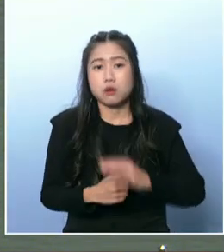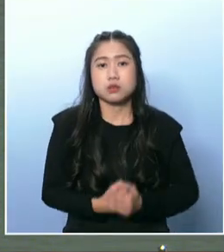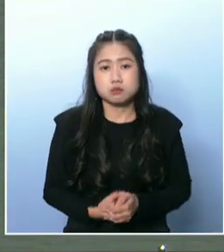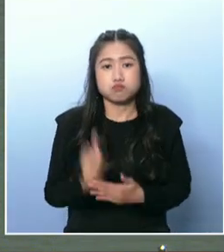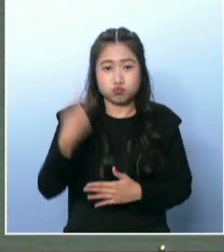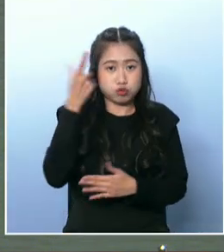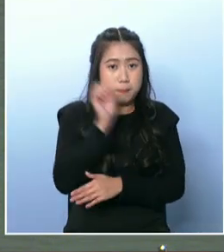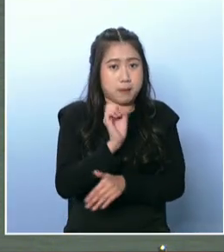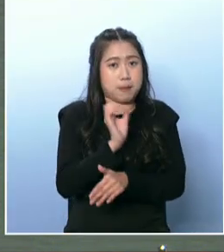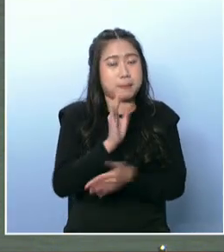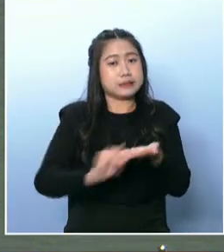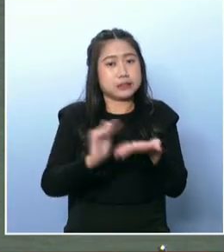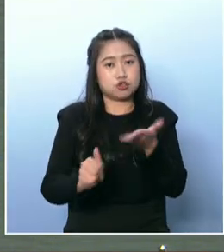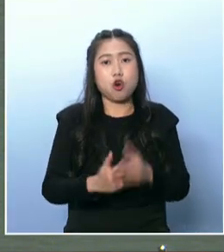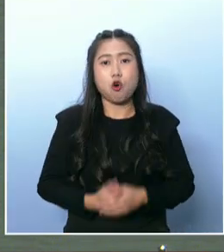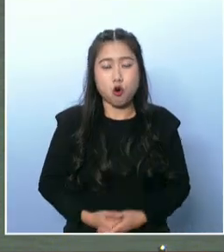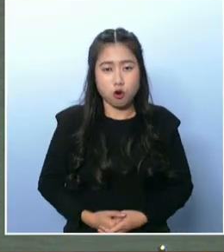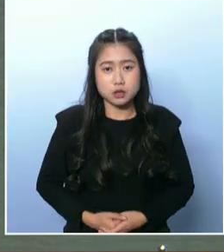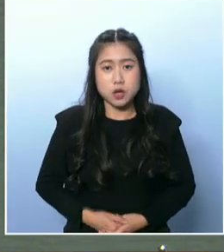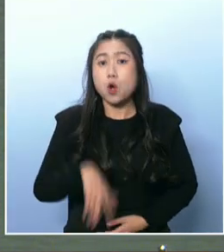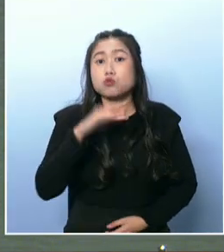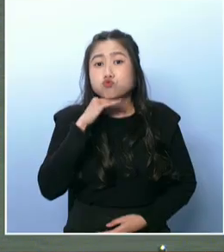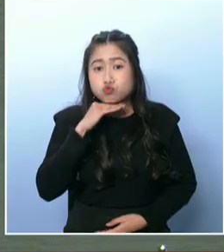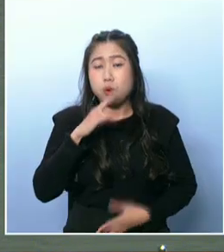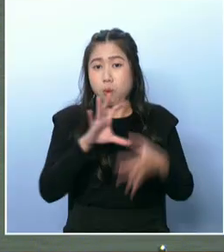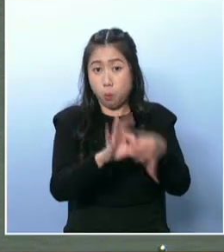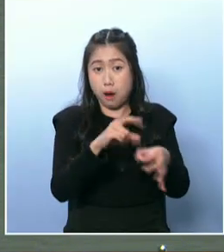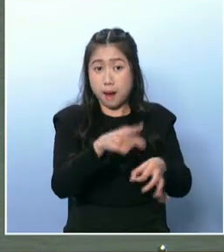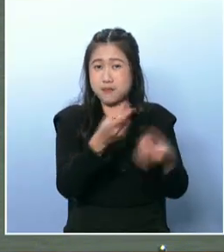would commit suicide because of that.